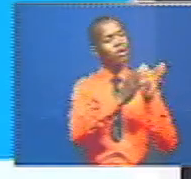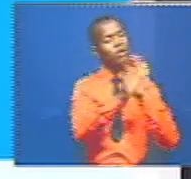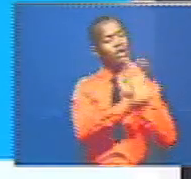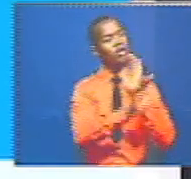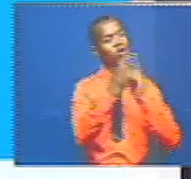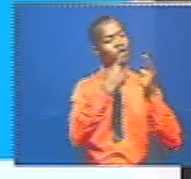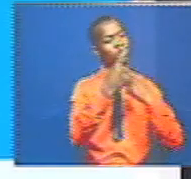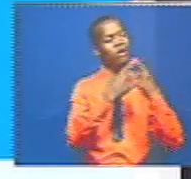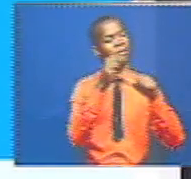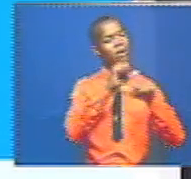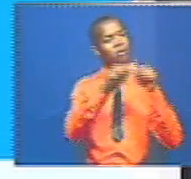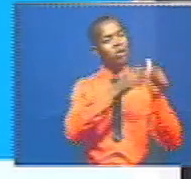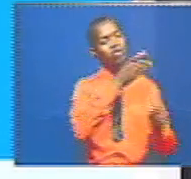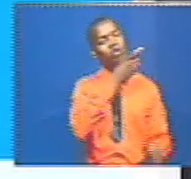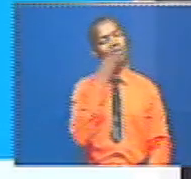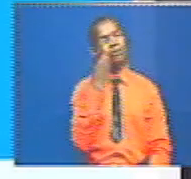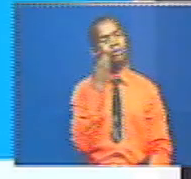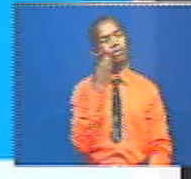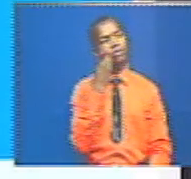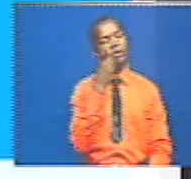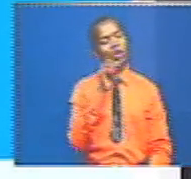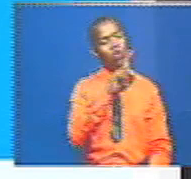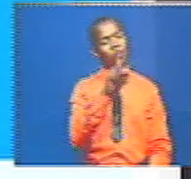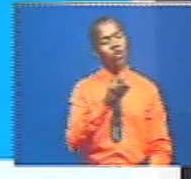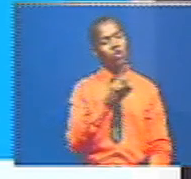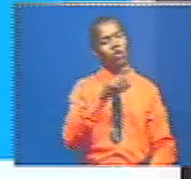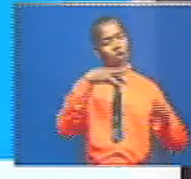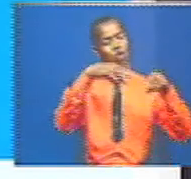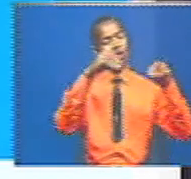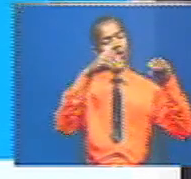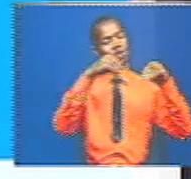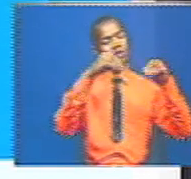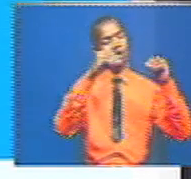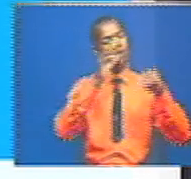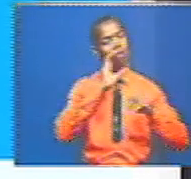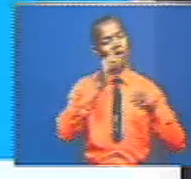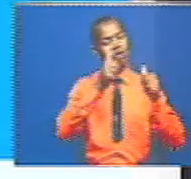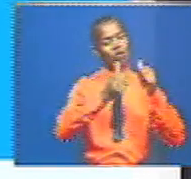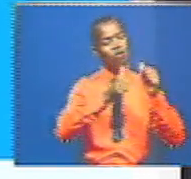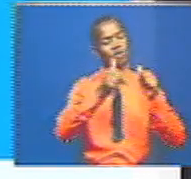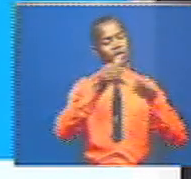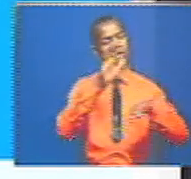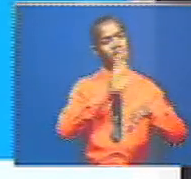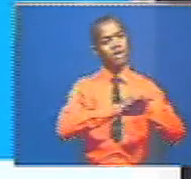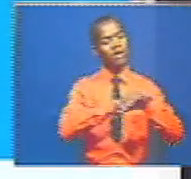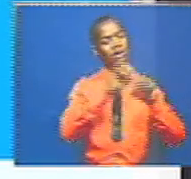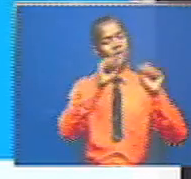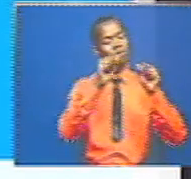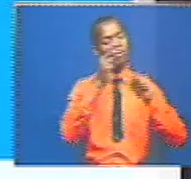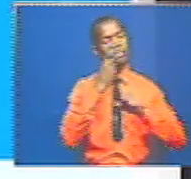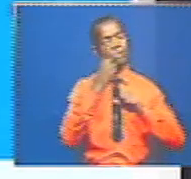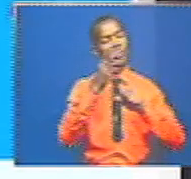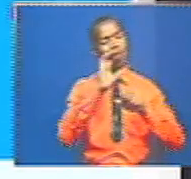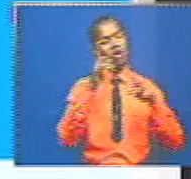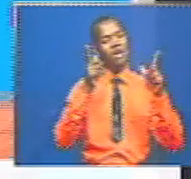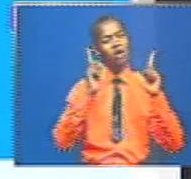about, you know, drought. It brings to question the quality of water that, you know, perhaps we are consuming, because we see water tankers moving water,